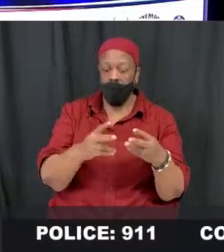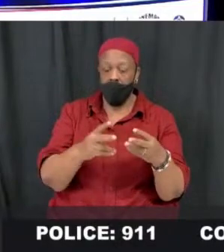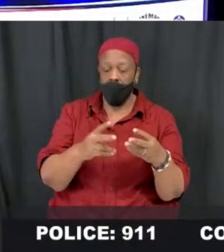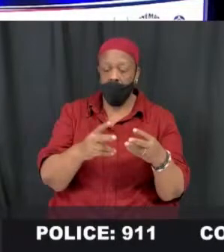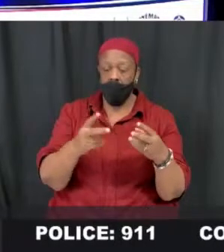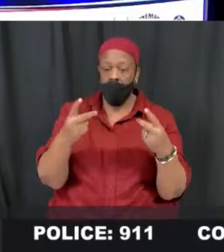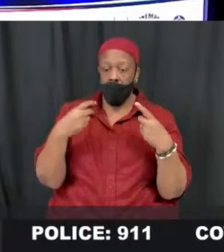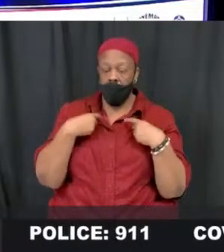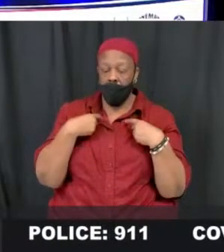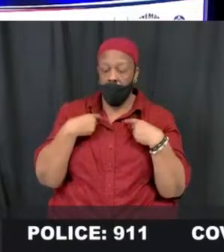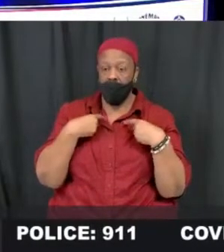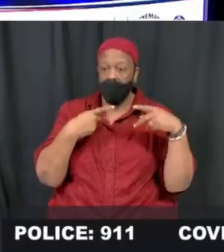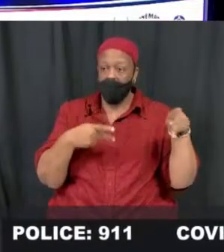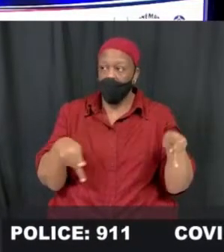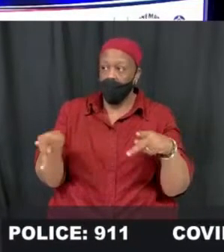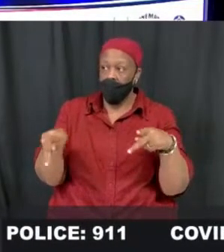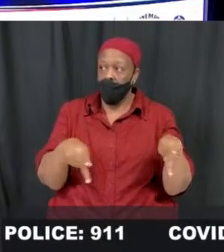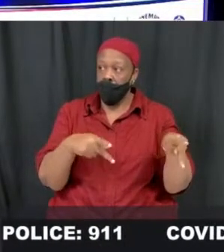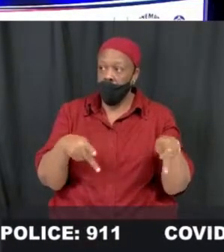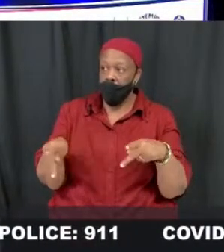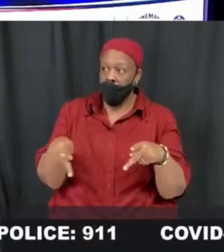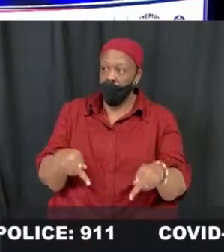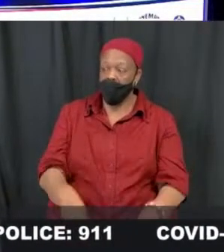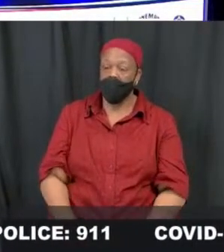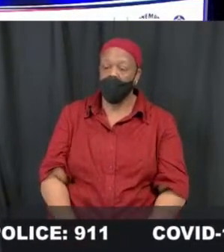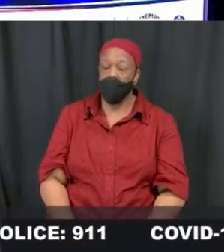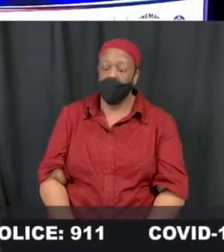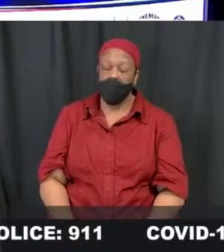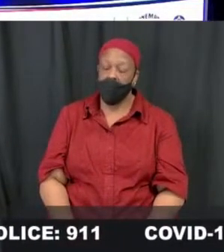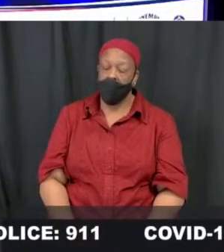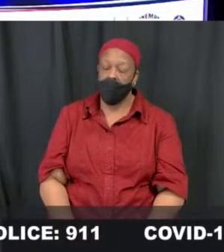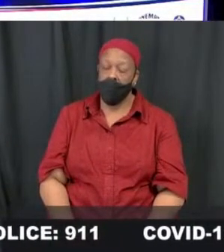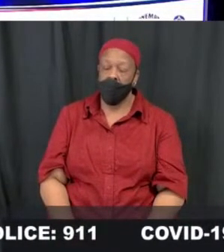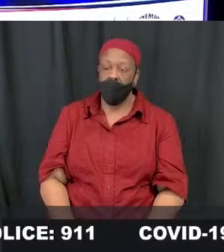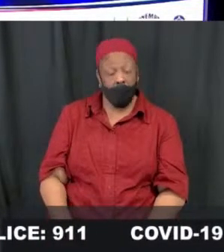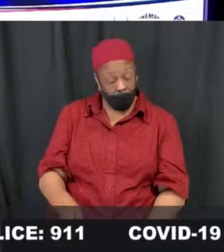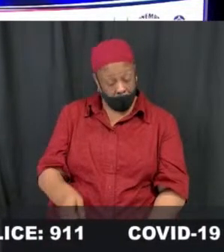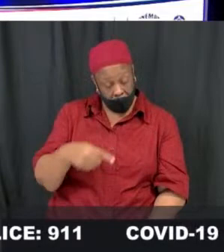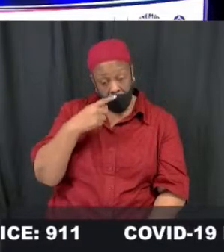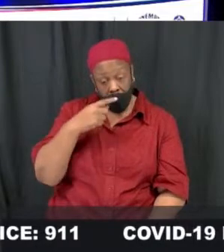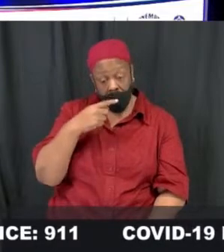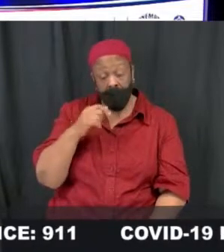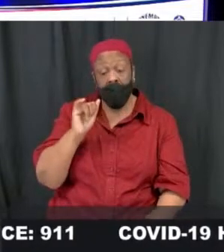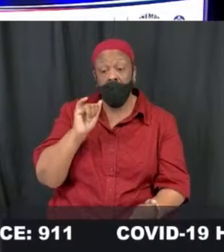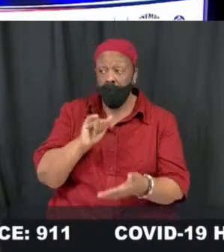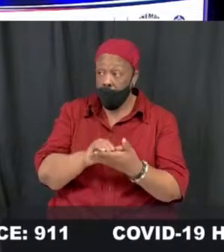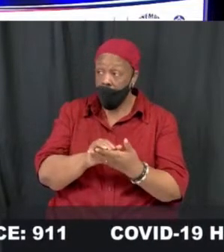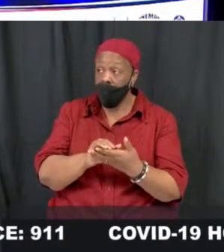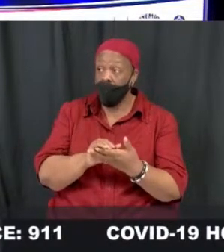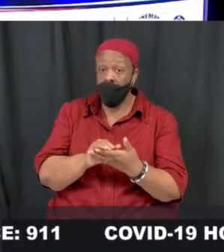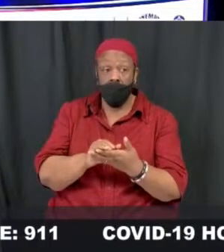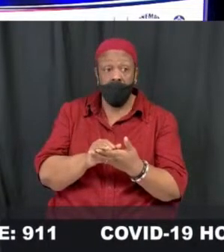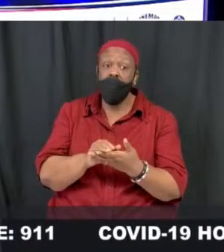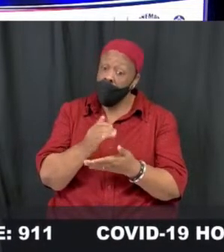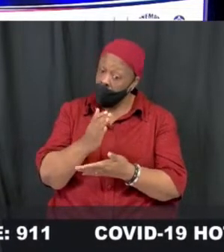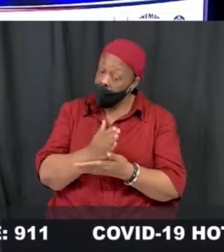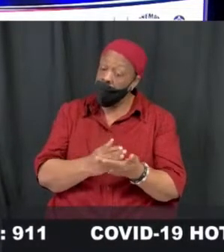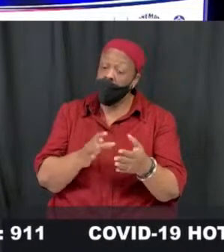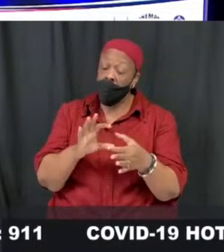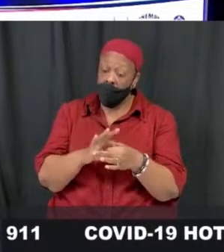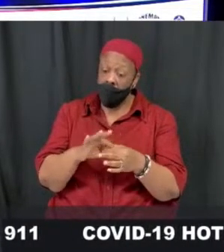Well, did mention that several bars were closed down. Those were the bars that were closed down.